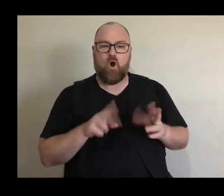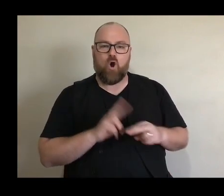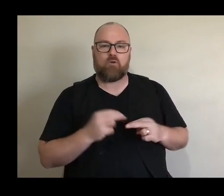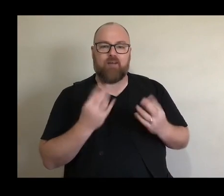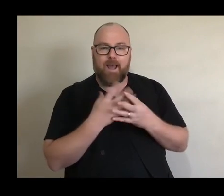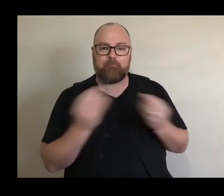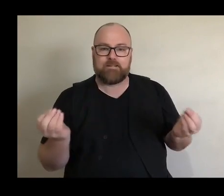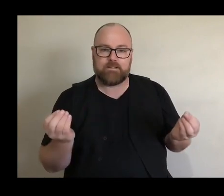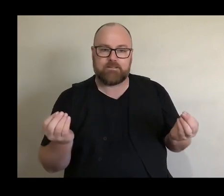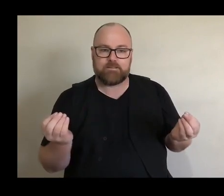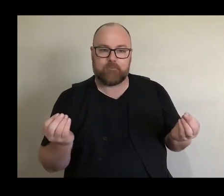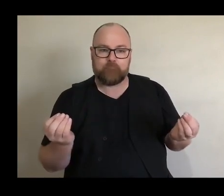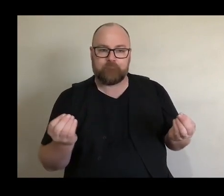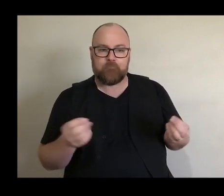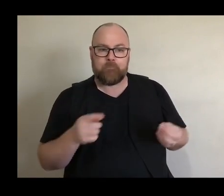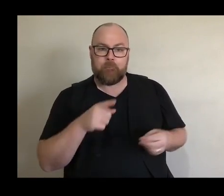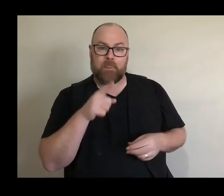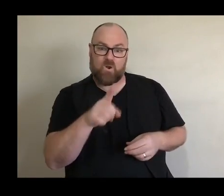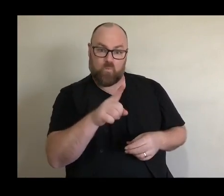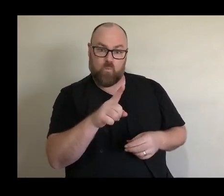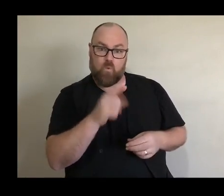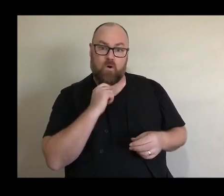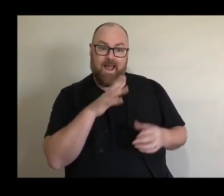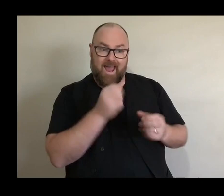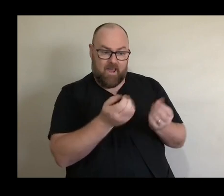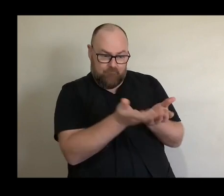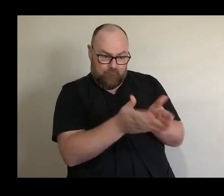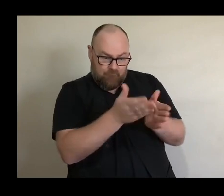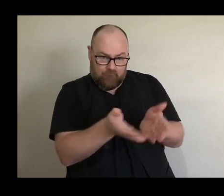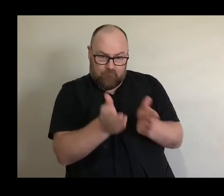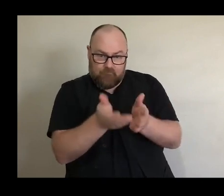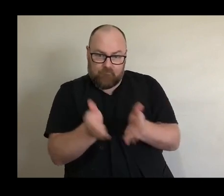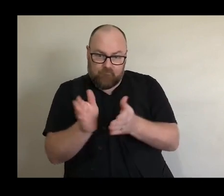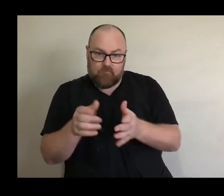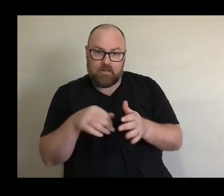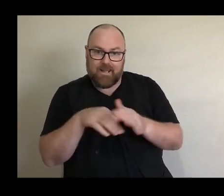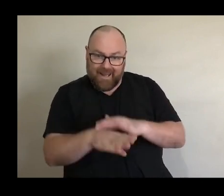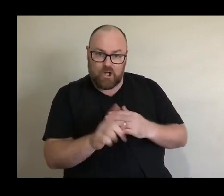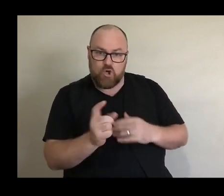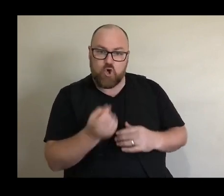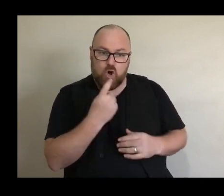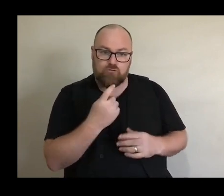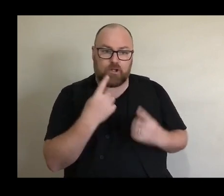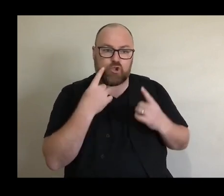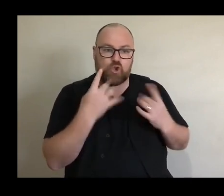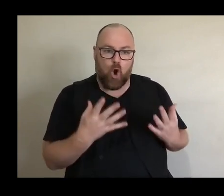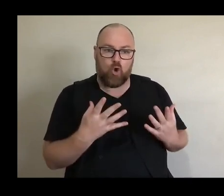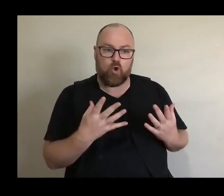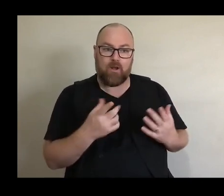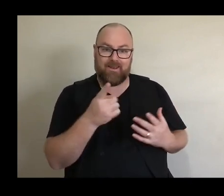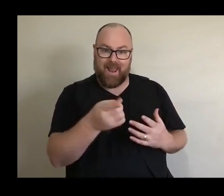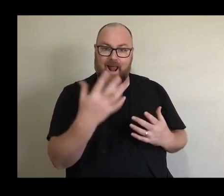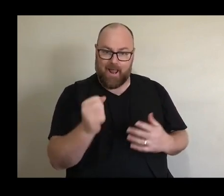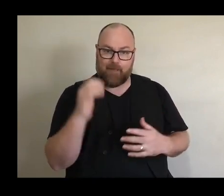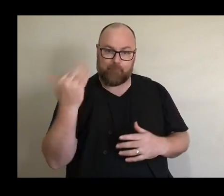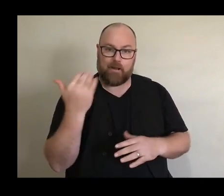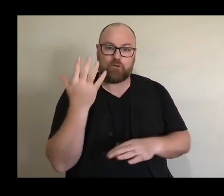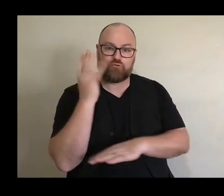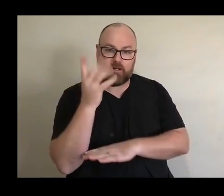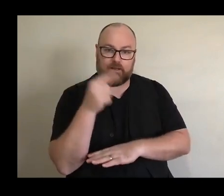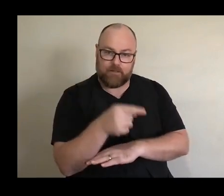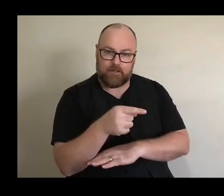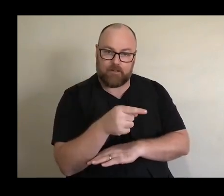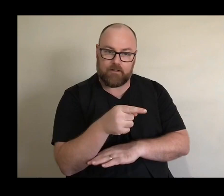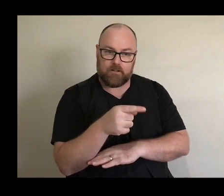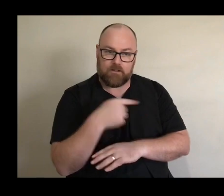left in the concrete show the image of the trees, show what is